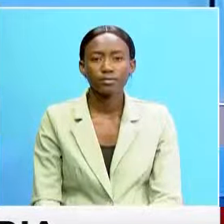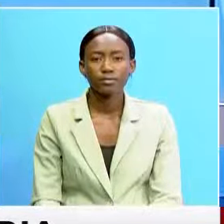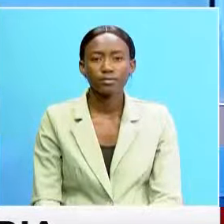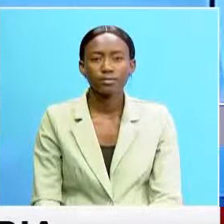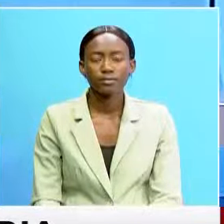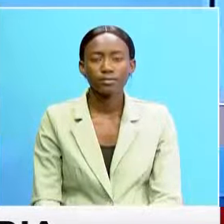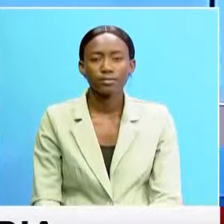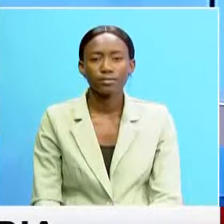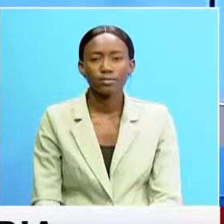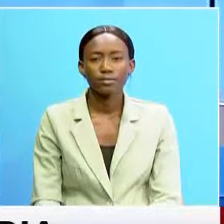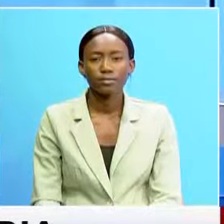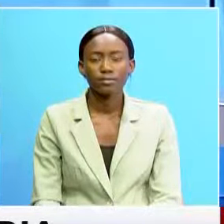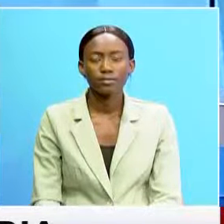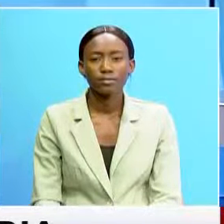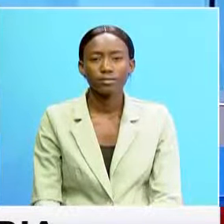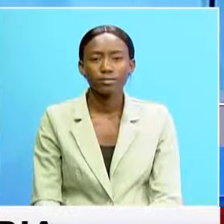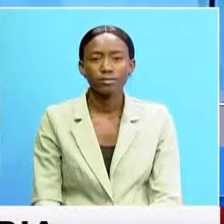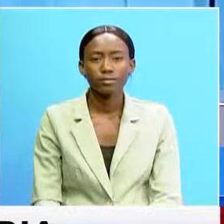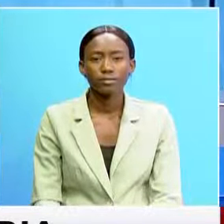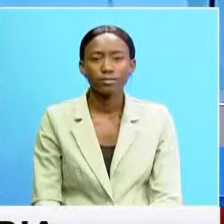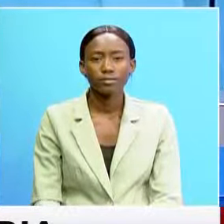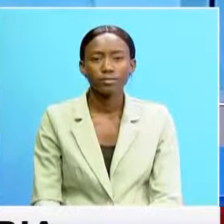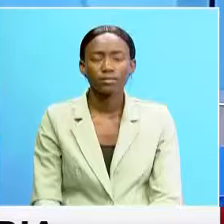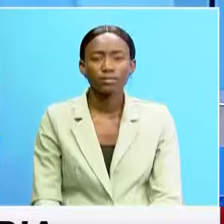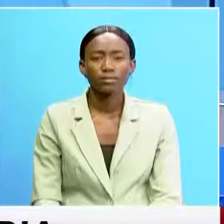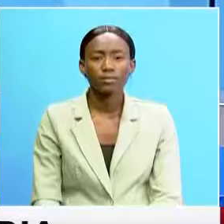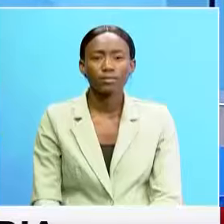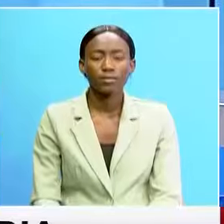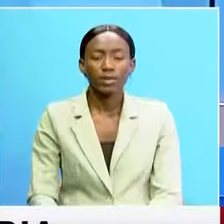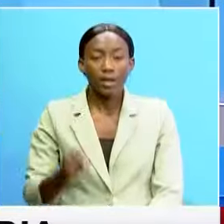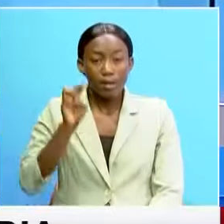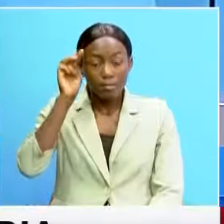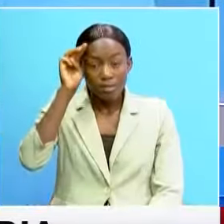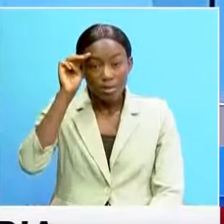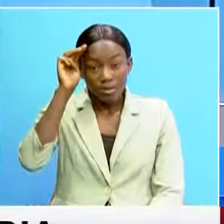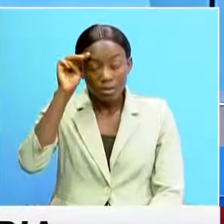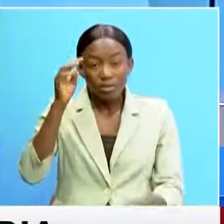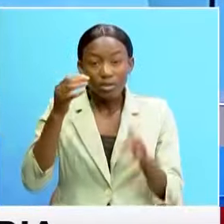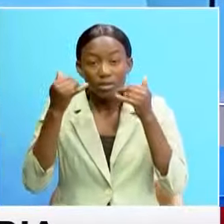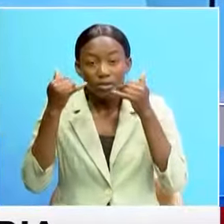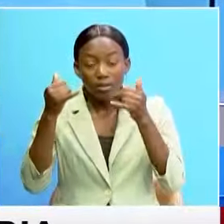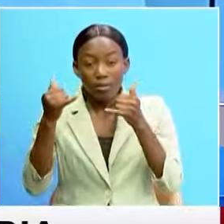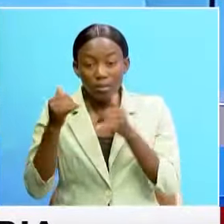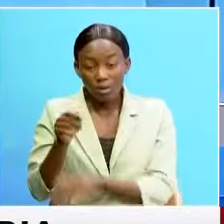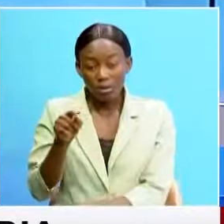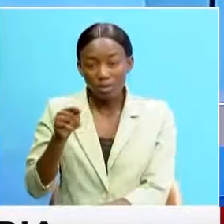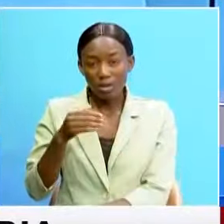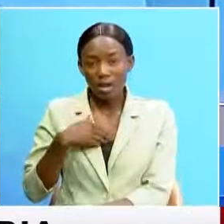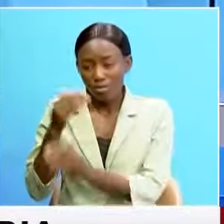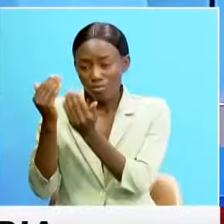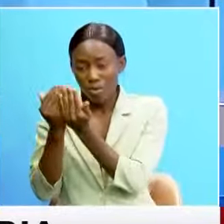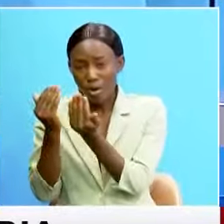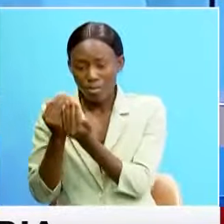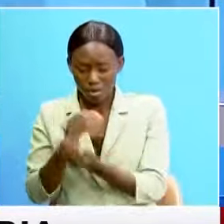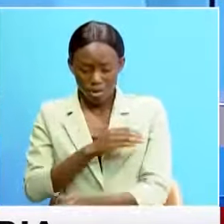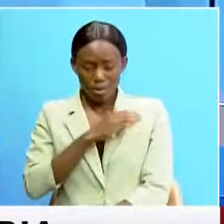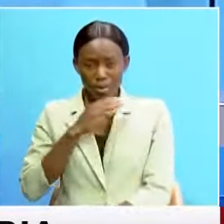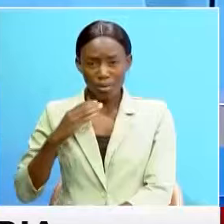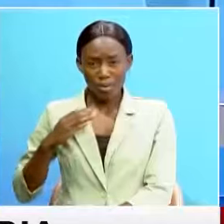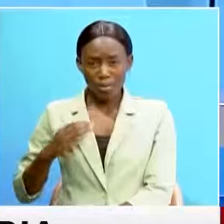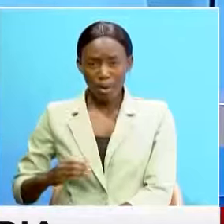Minister of Information and Media Cornelius Mwetwa has appealed to Chinese digital technology companies to